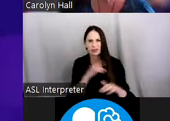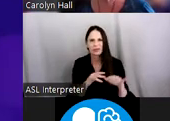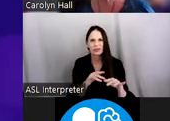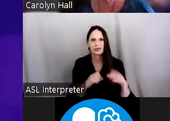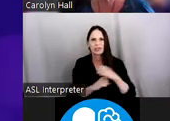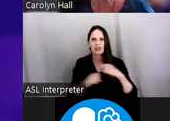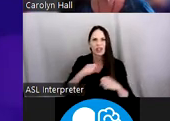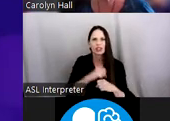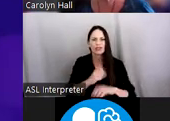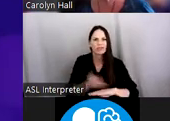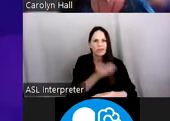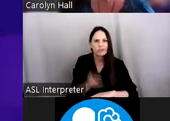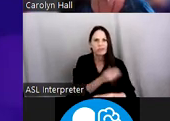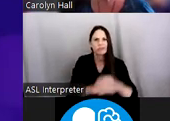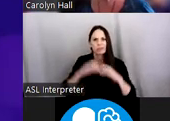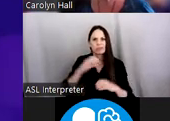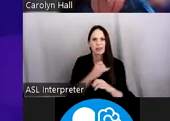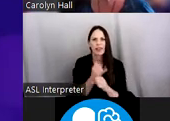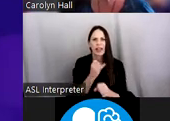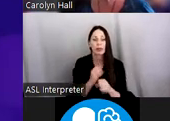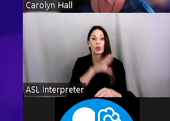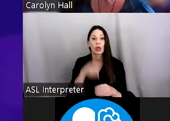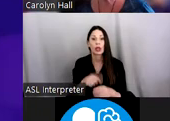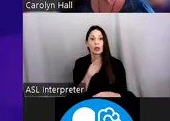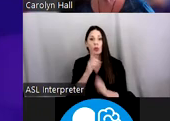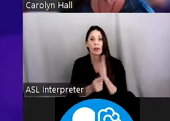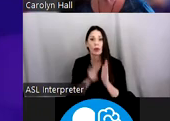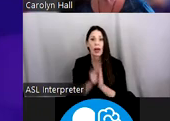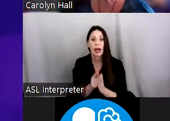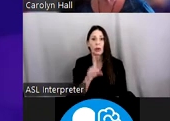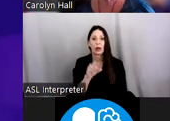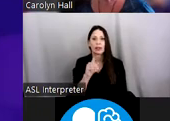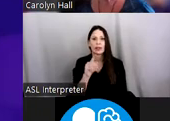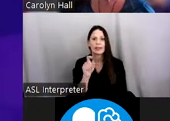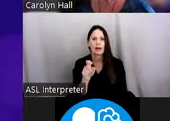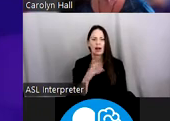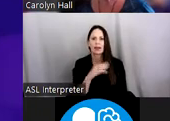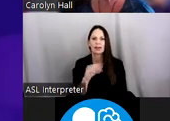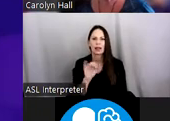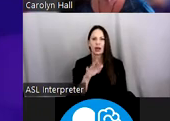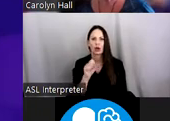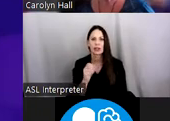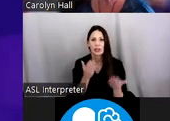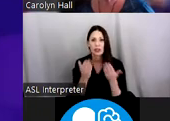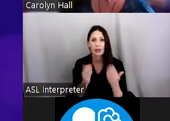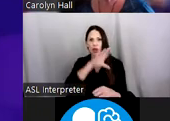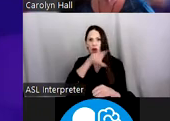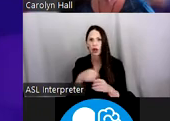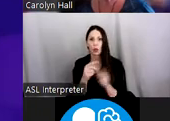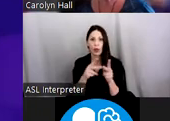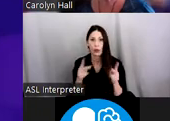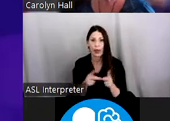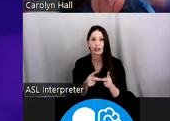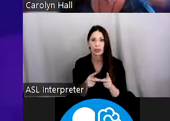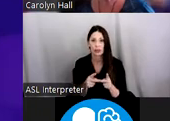24-hour like detox and crisis services in one location, with also